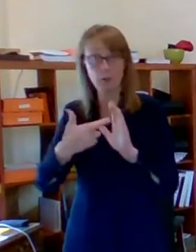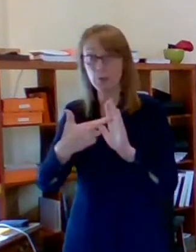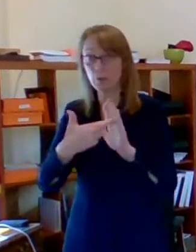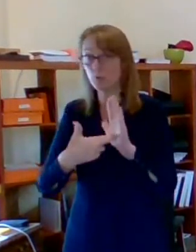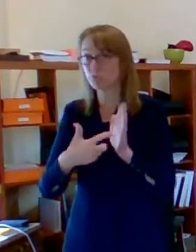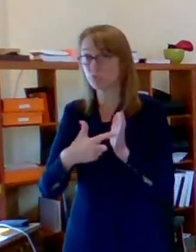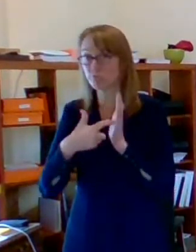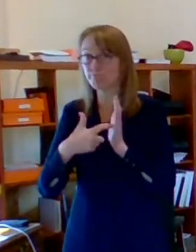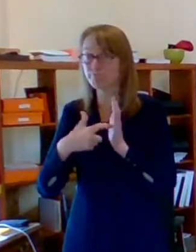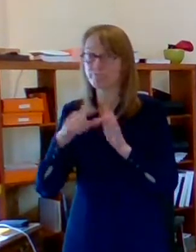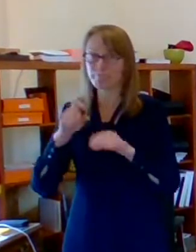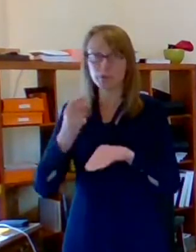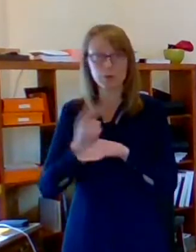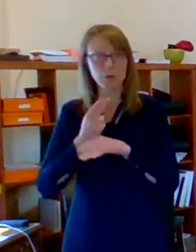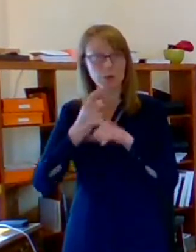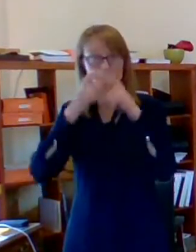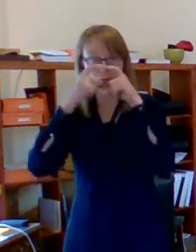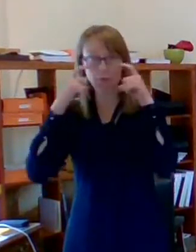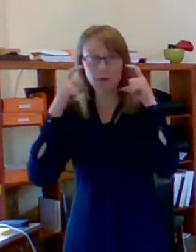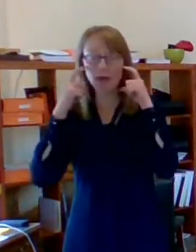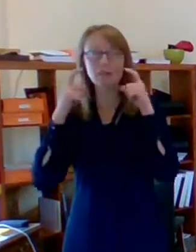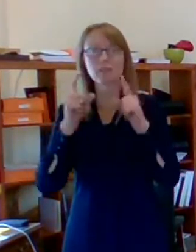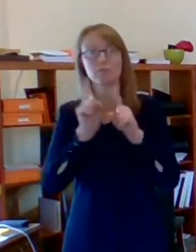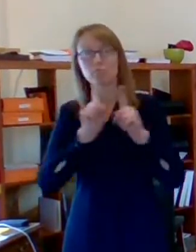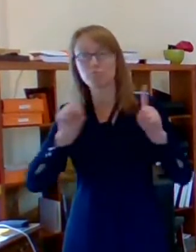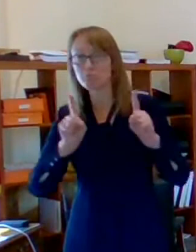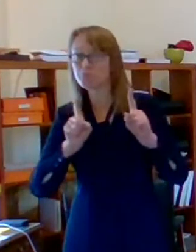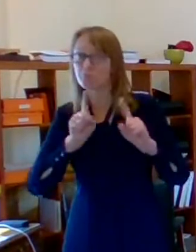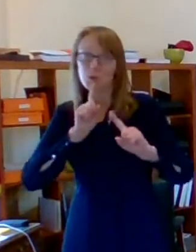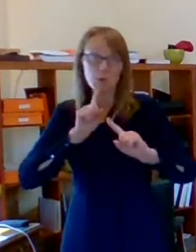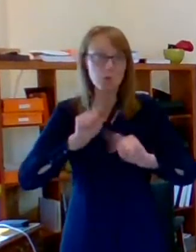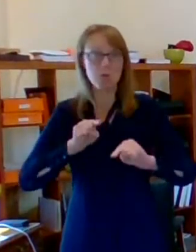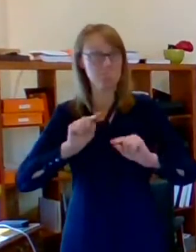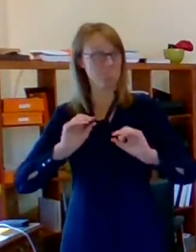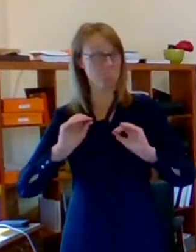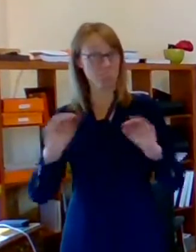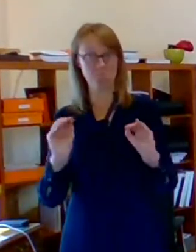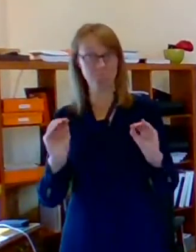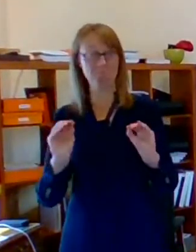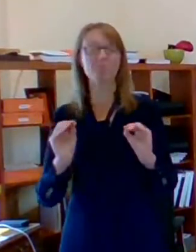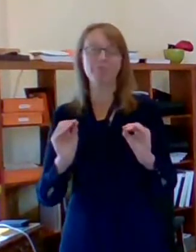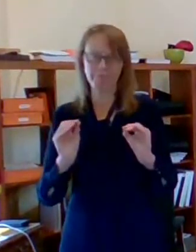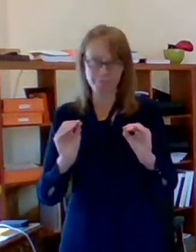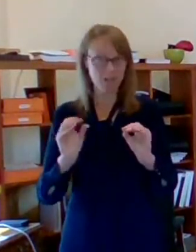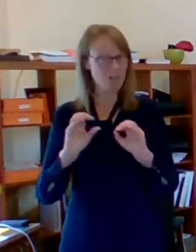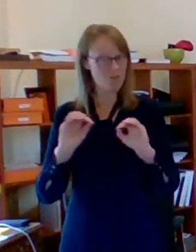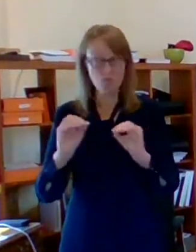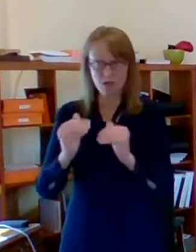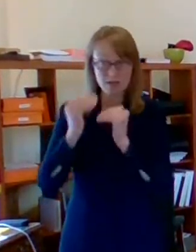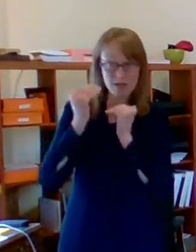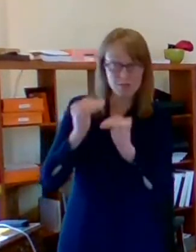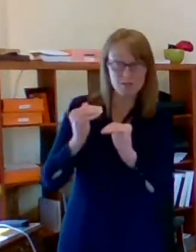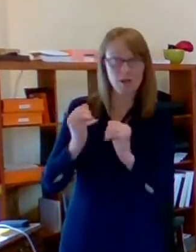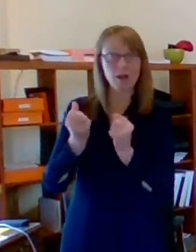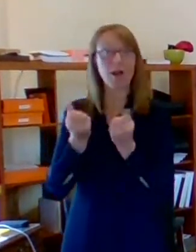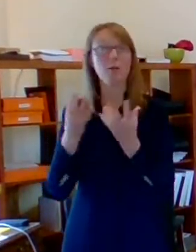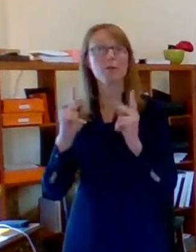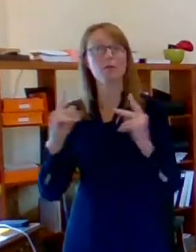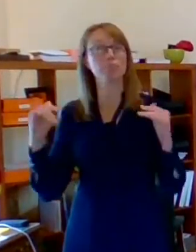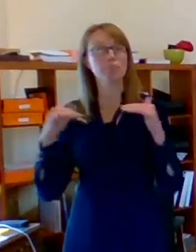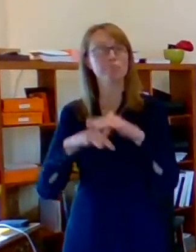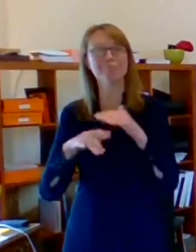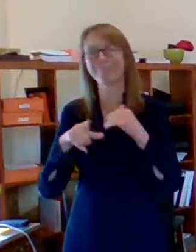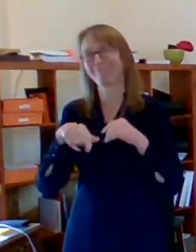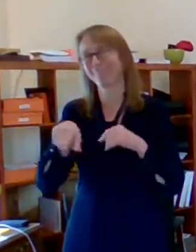and social distancing mandates, and who do not limit the size of events. Those counties are seeing